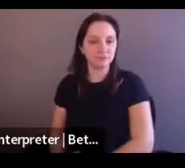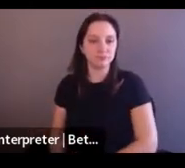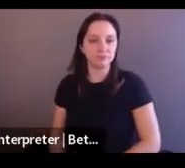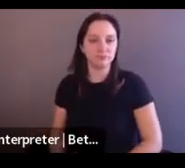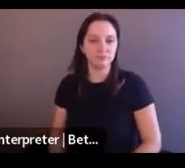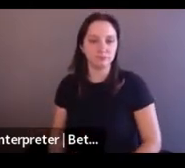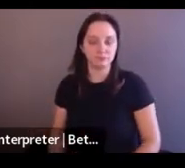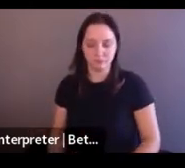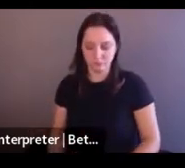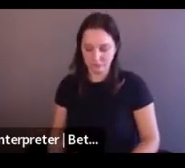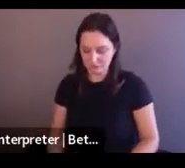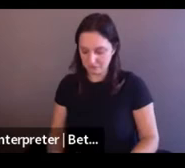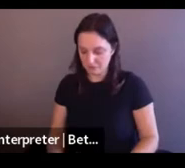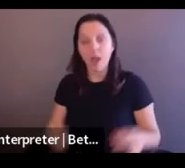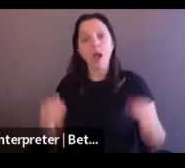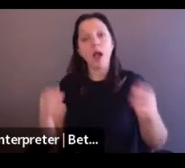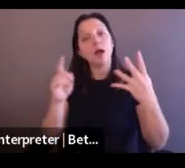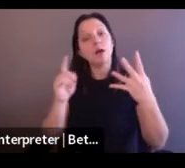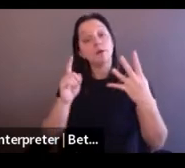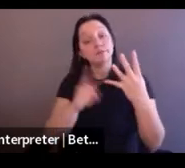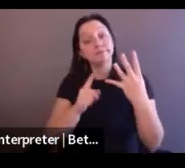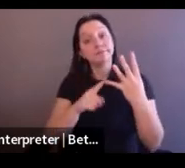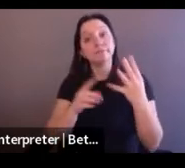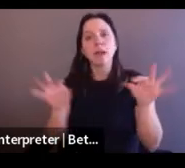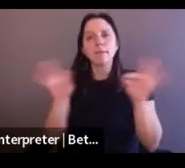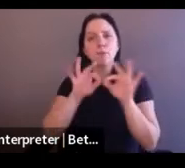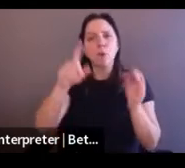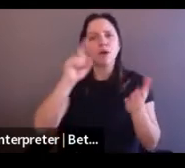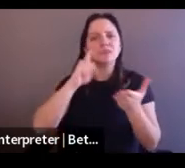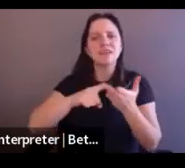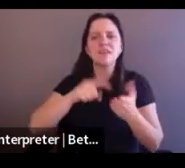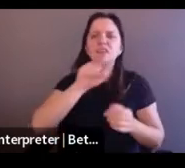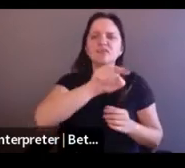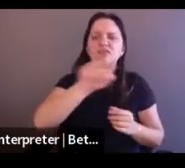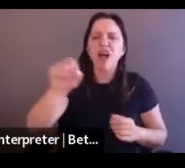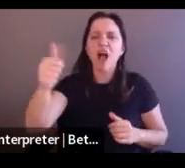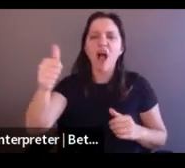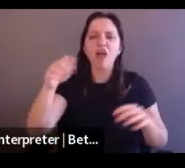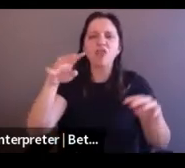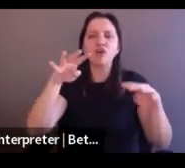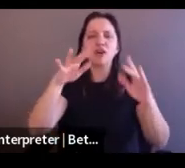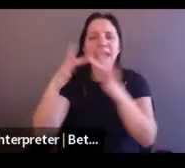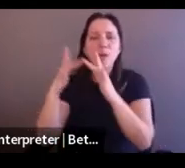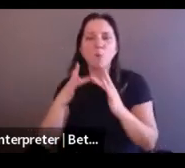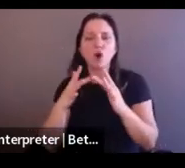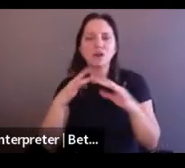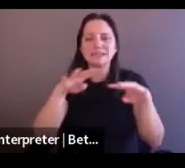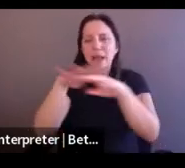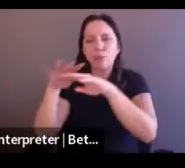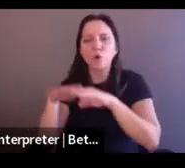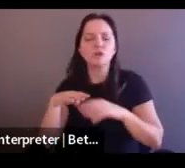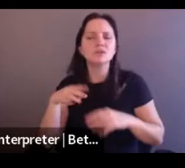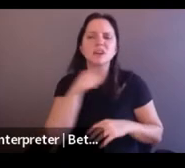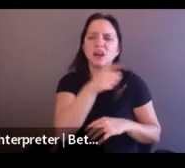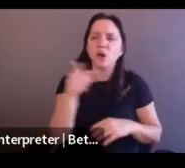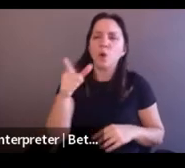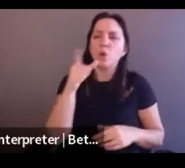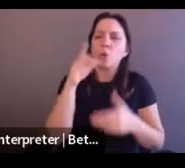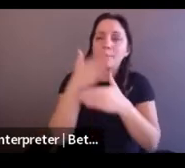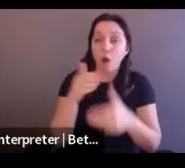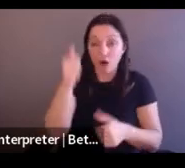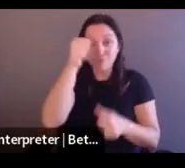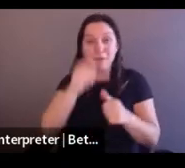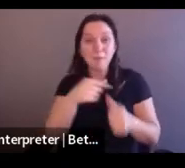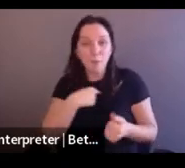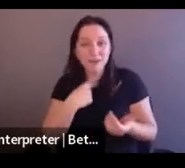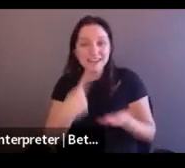and coordinating with them to help promote your volunteer opportunities. Those partners that we talked about in session two, who are your partners? You know, maybe